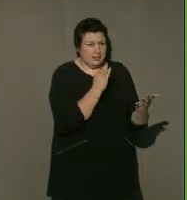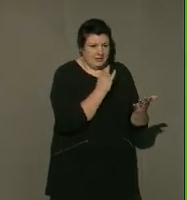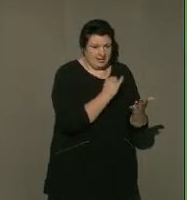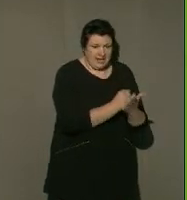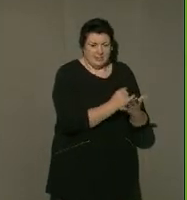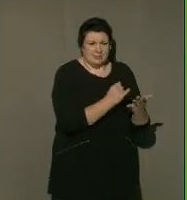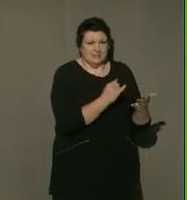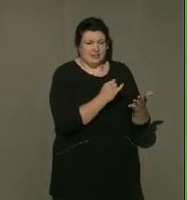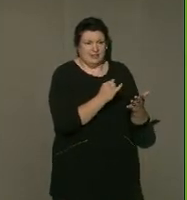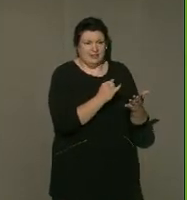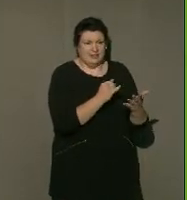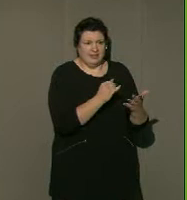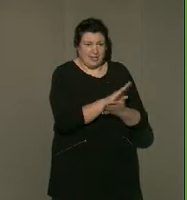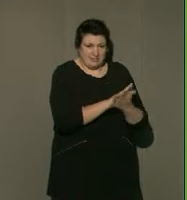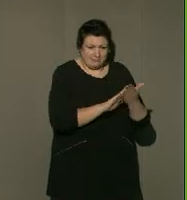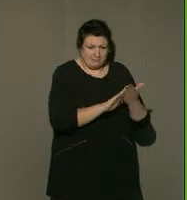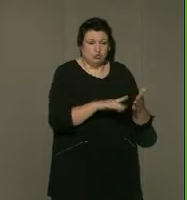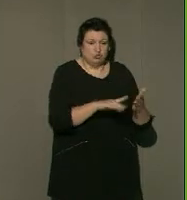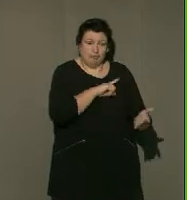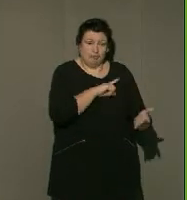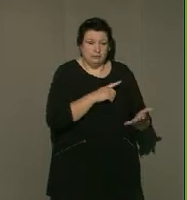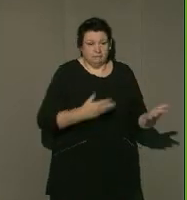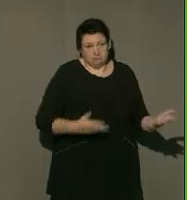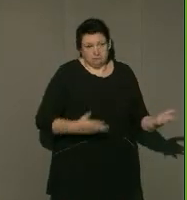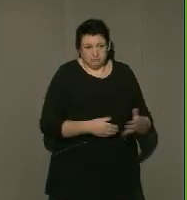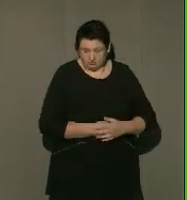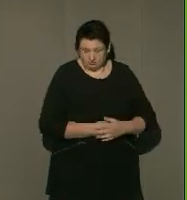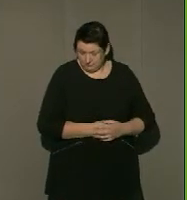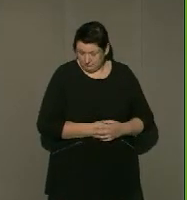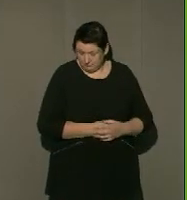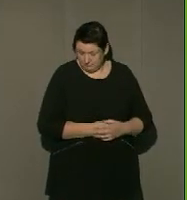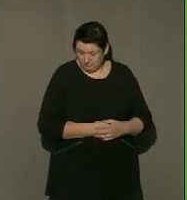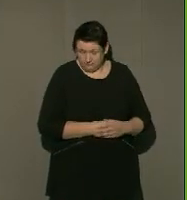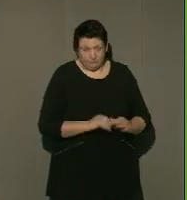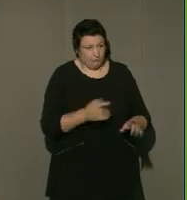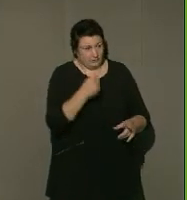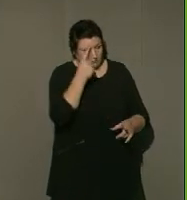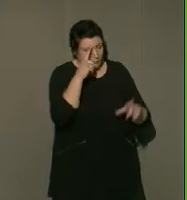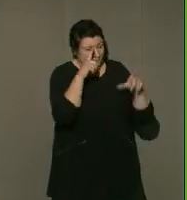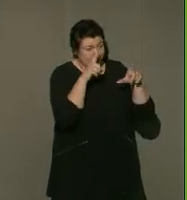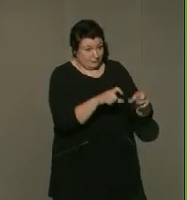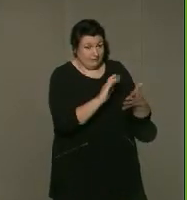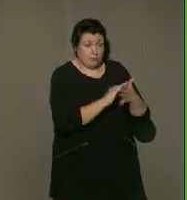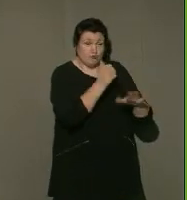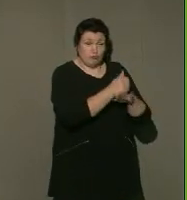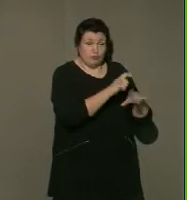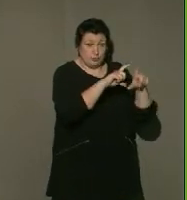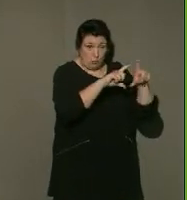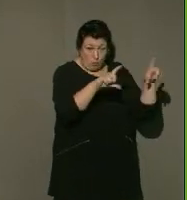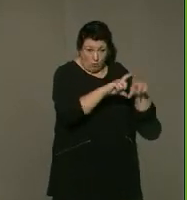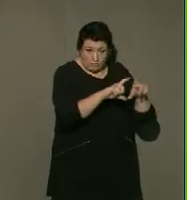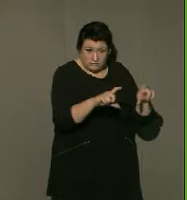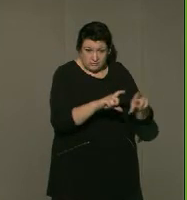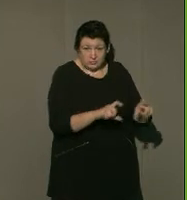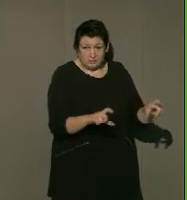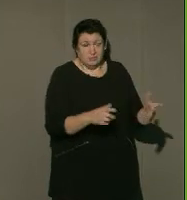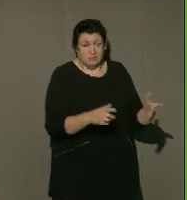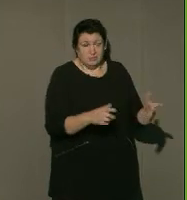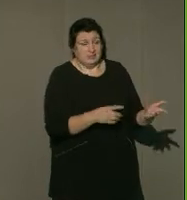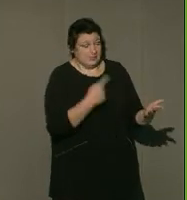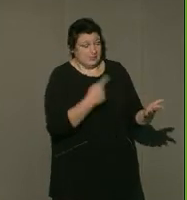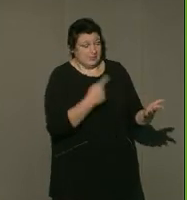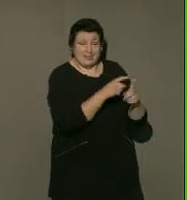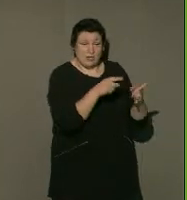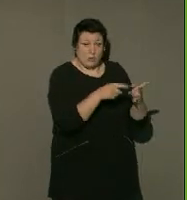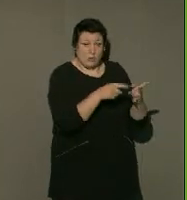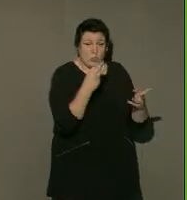the original. And if we stick with the text of the original motion, motion DO3 states that it